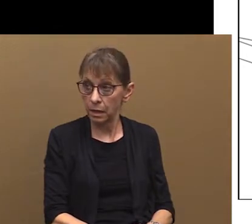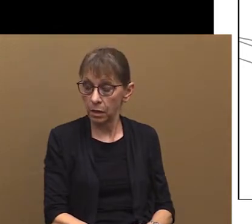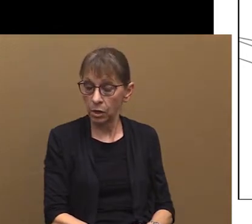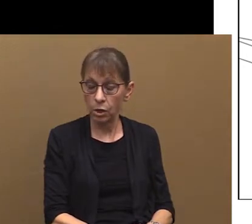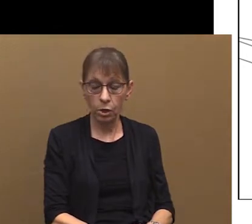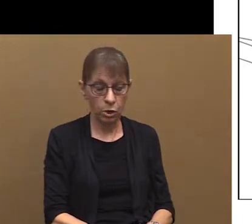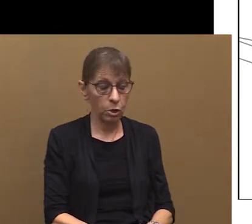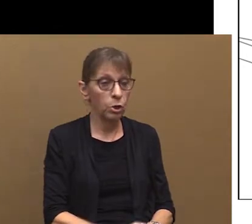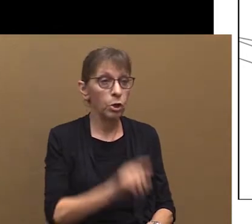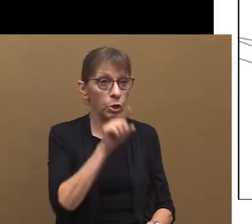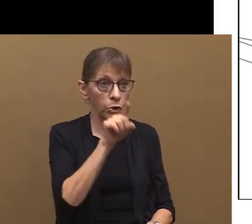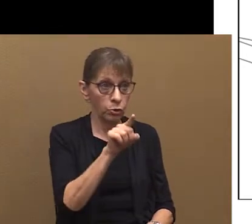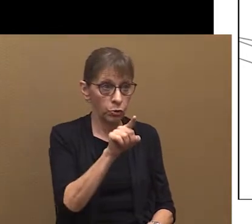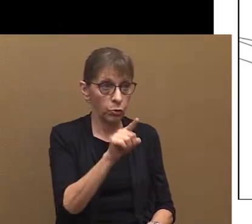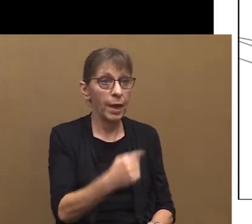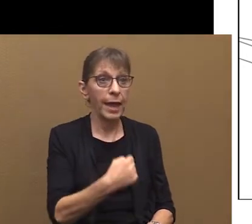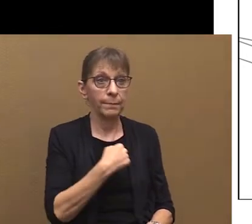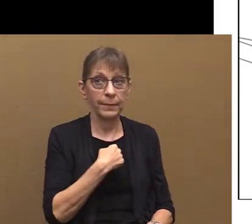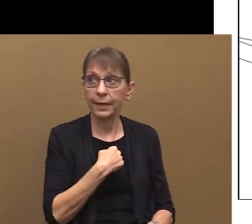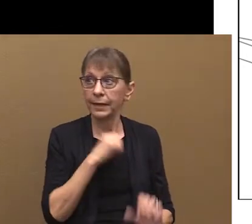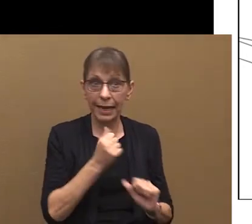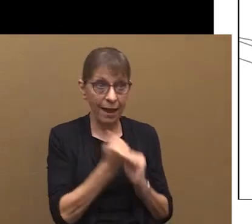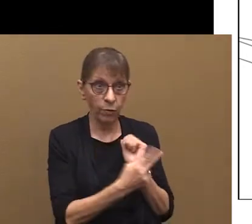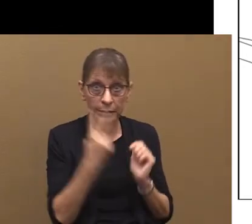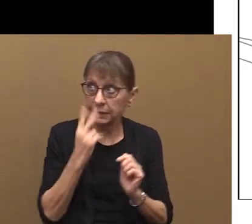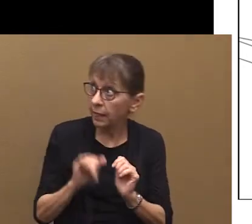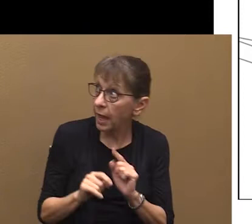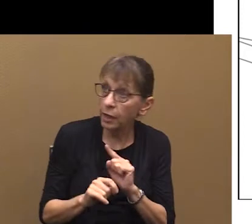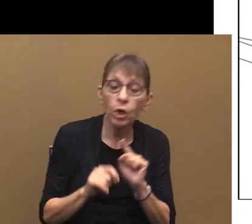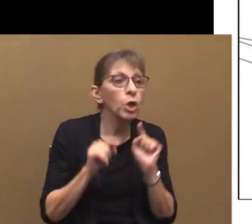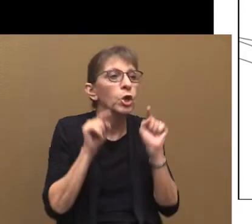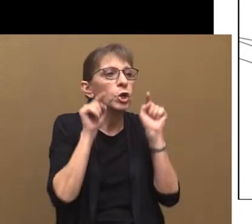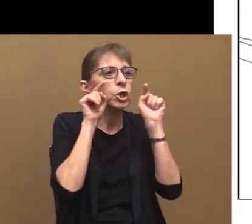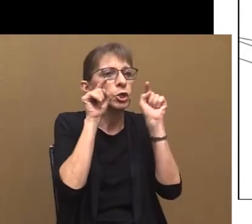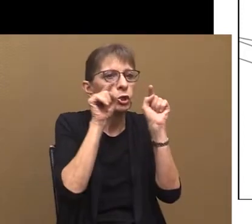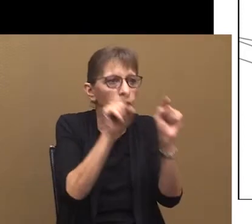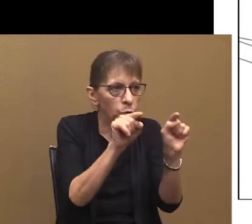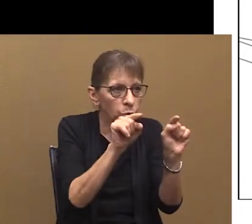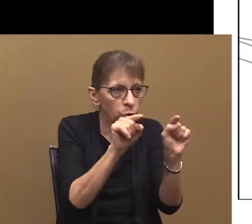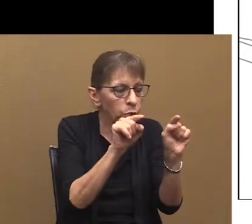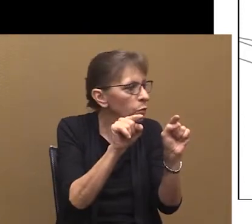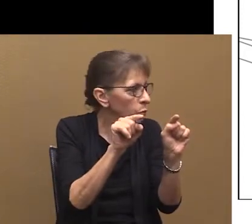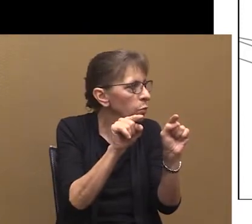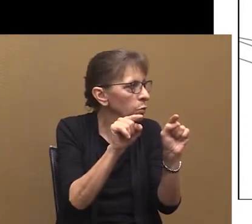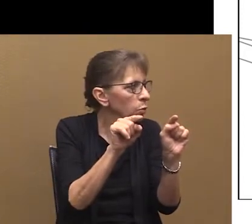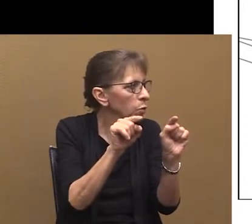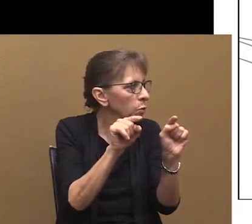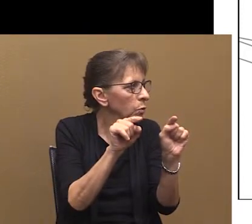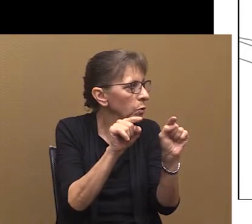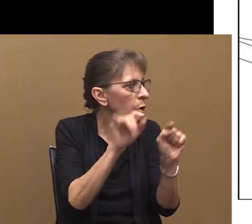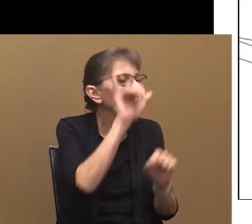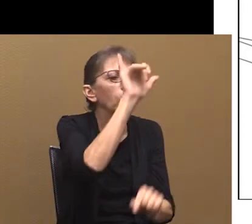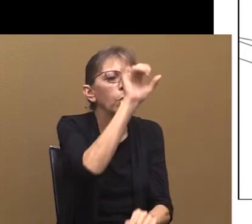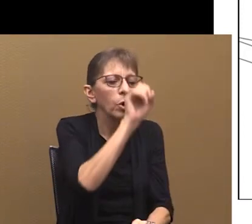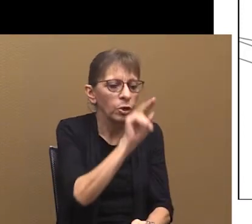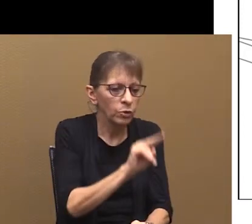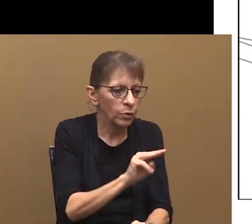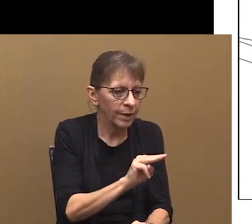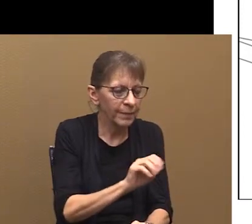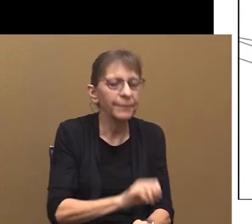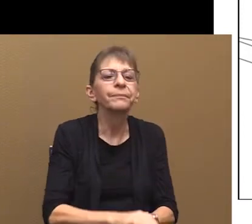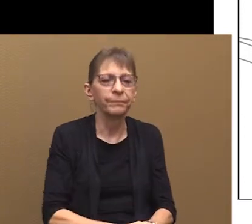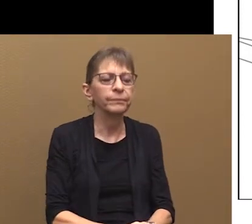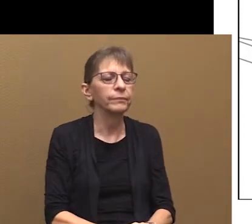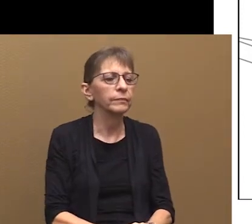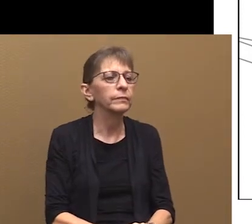See, you and me. Can everybody see that? You and me. And that's what theory of mind is. But